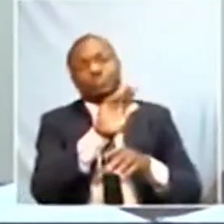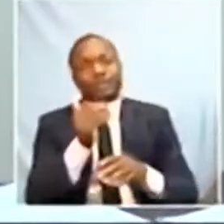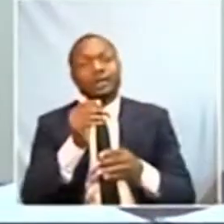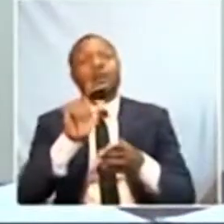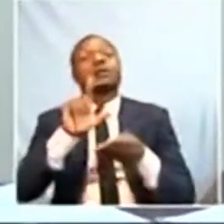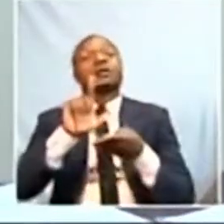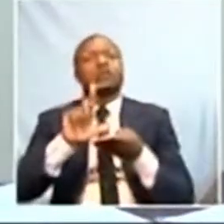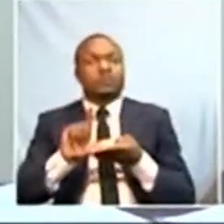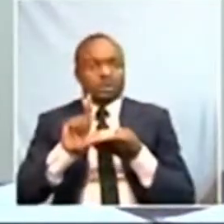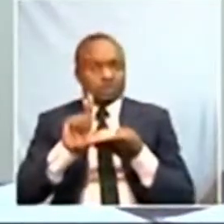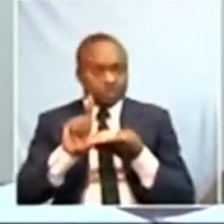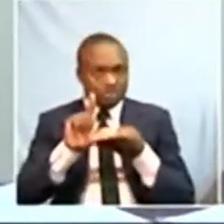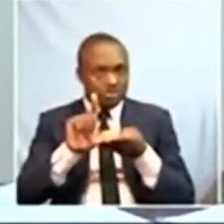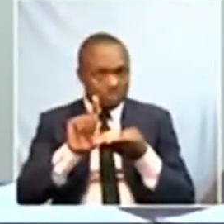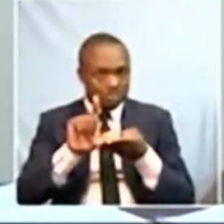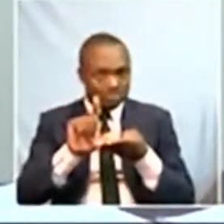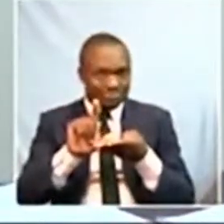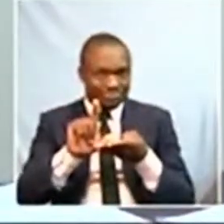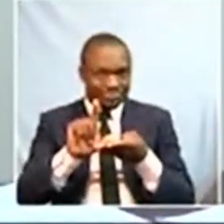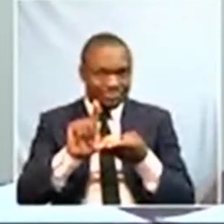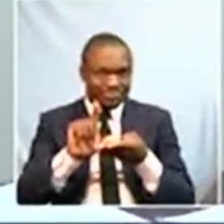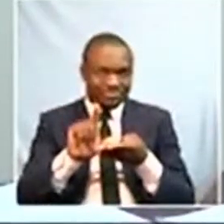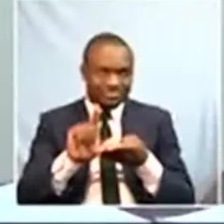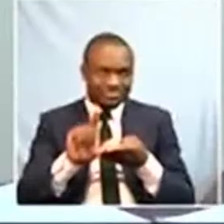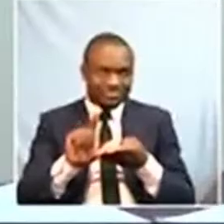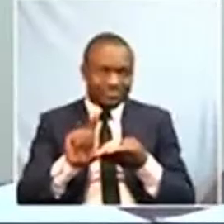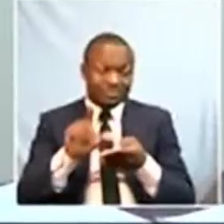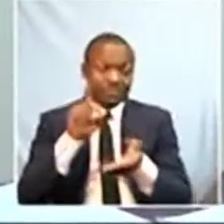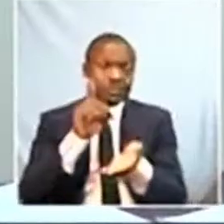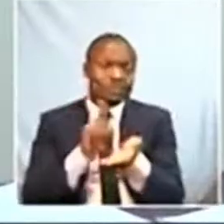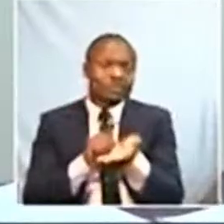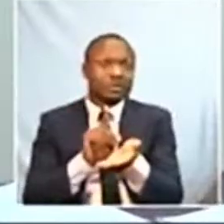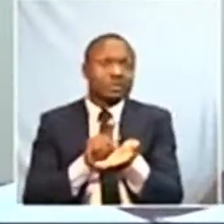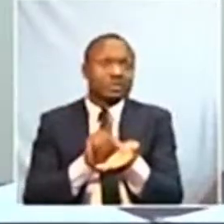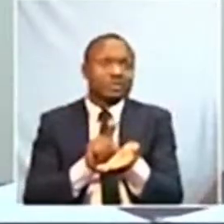to LUKULU. Dr.